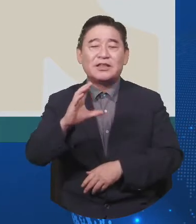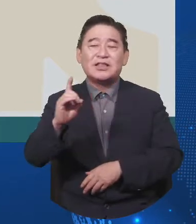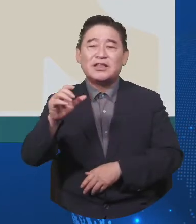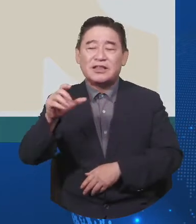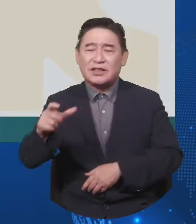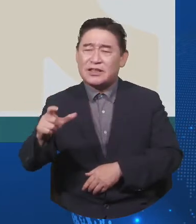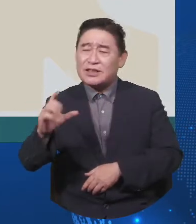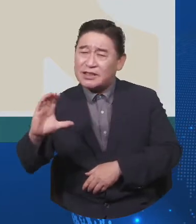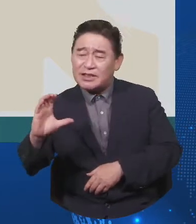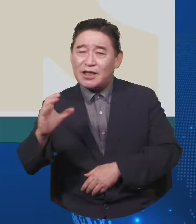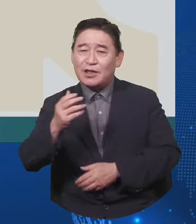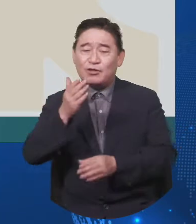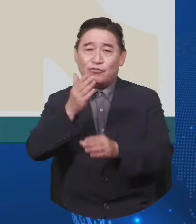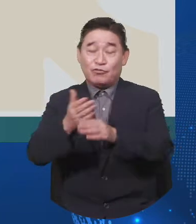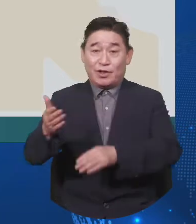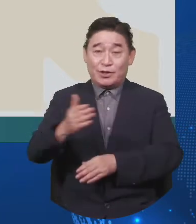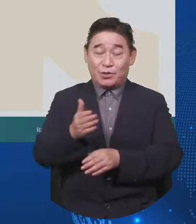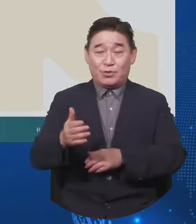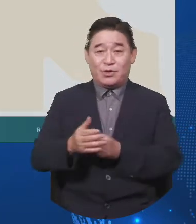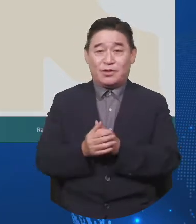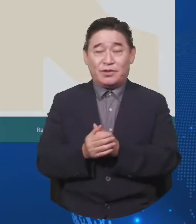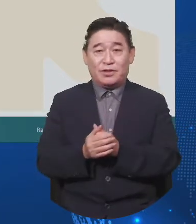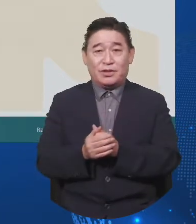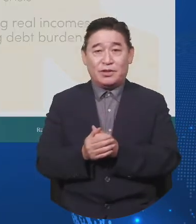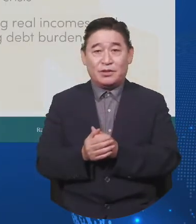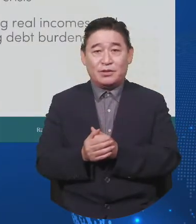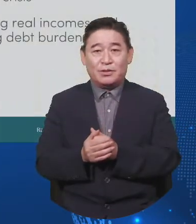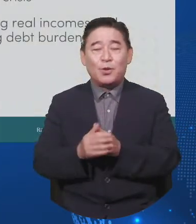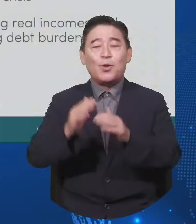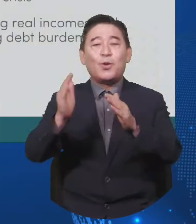off track to reach our shared development agenda.